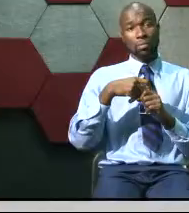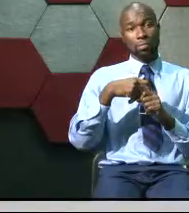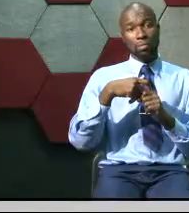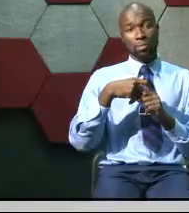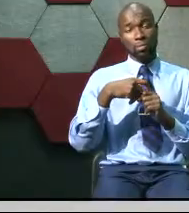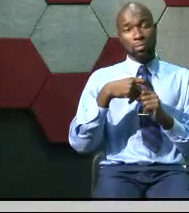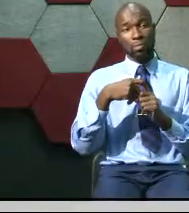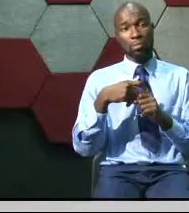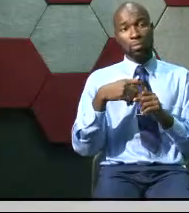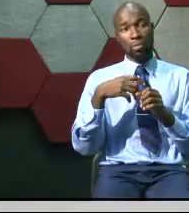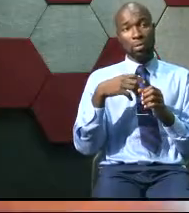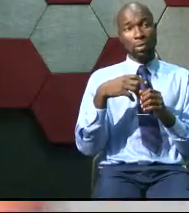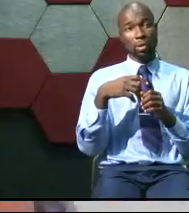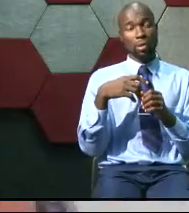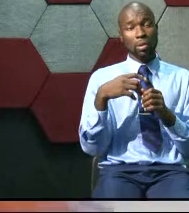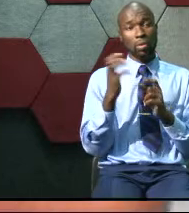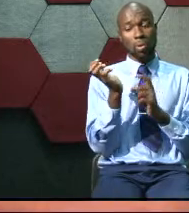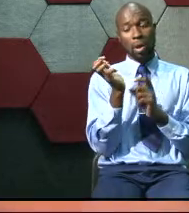Saved Up.